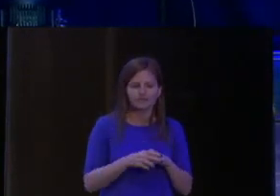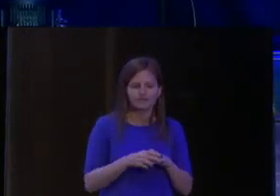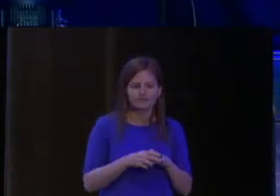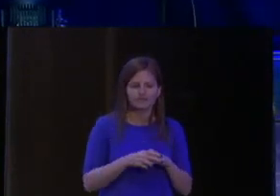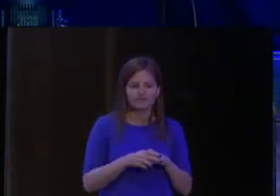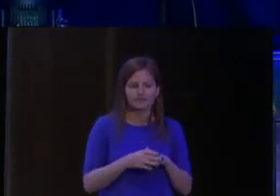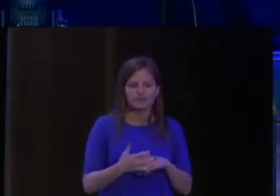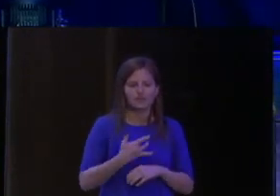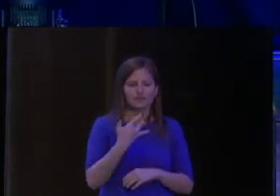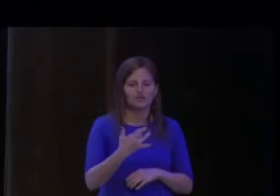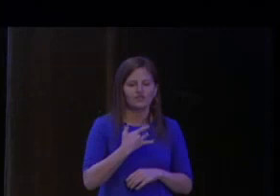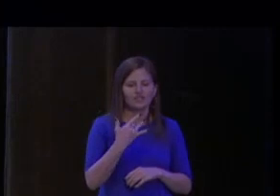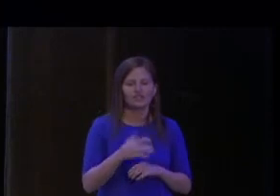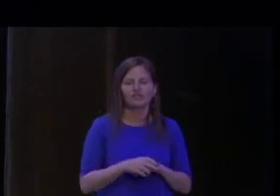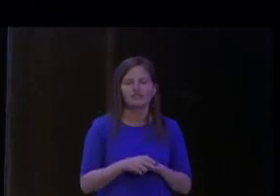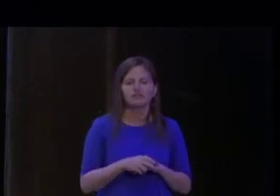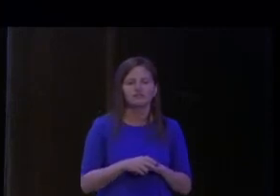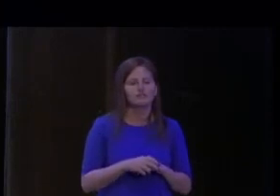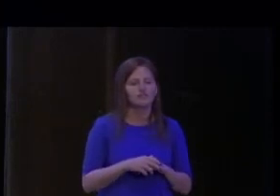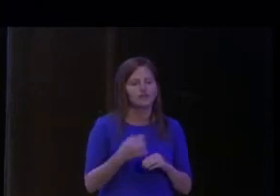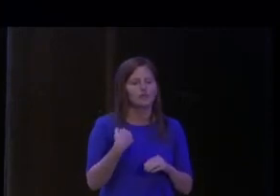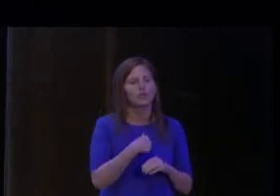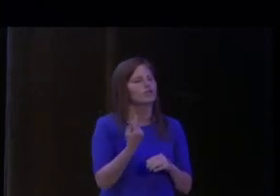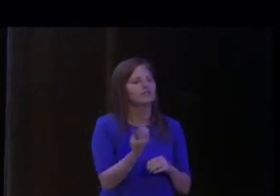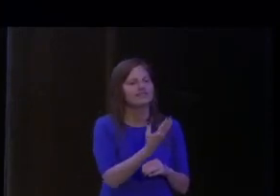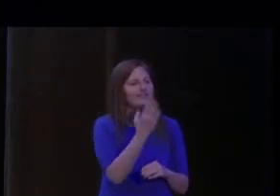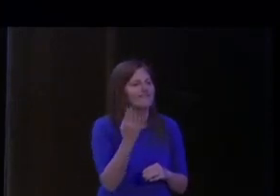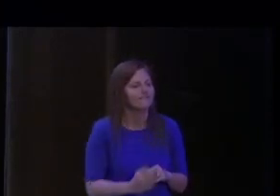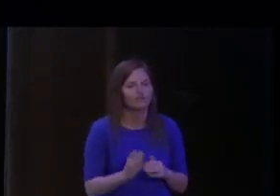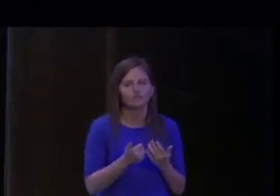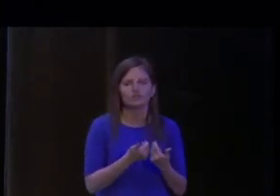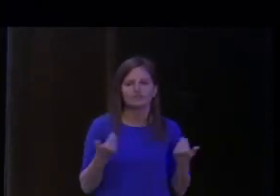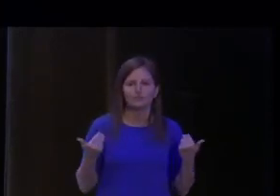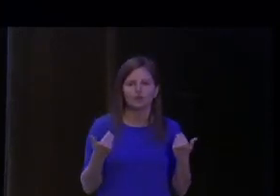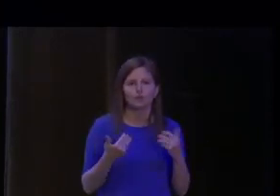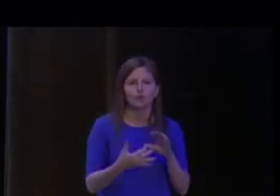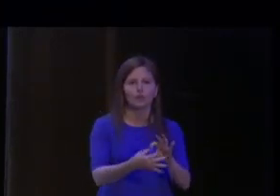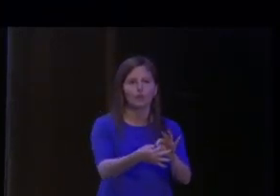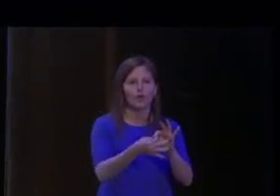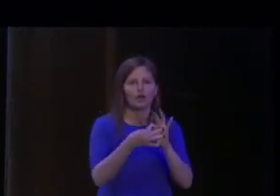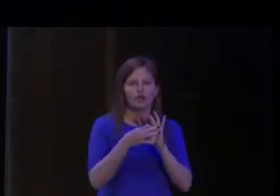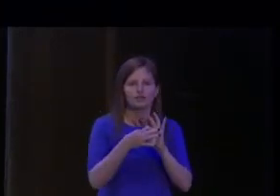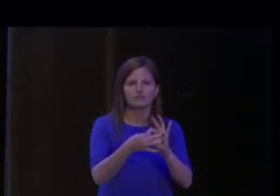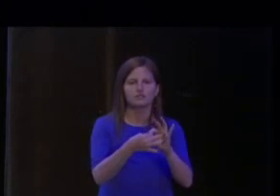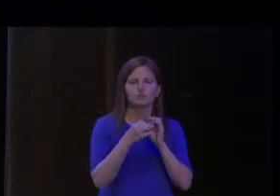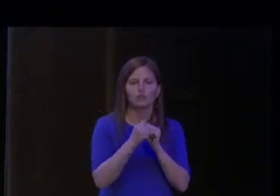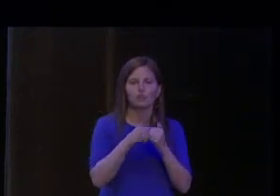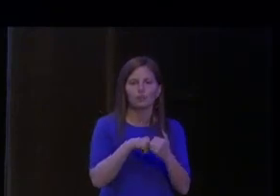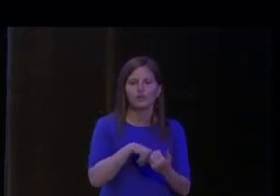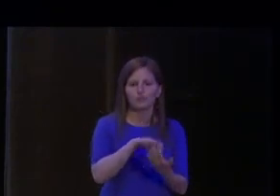And to feel that we're never separated. We're one with this presence. One.